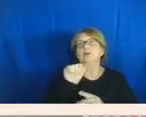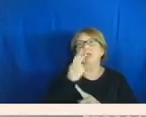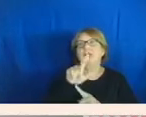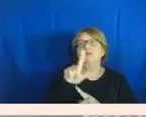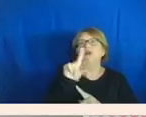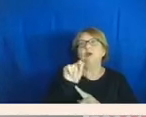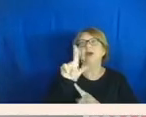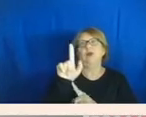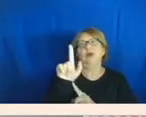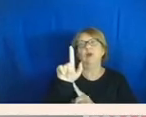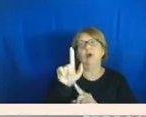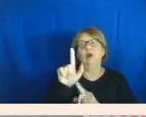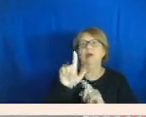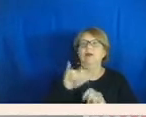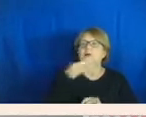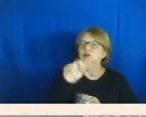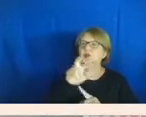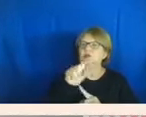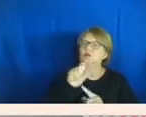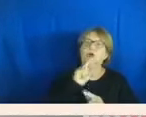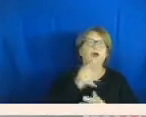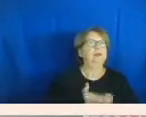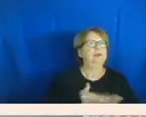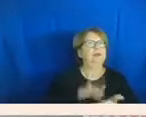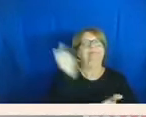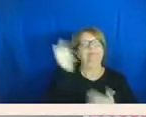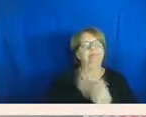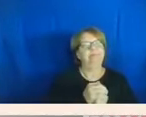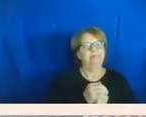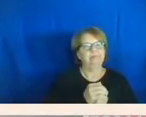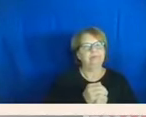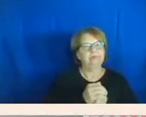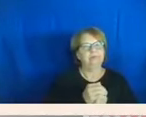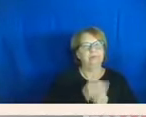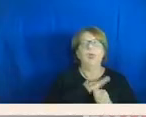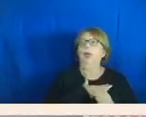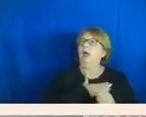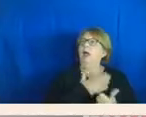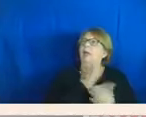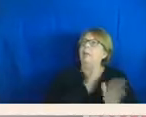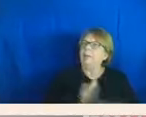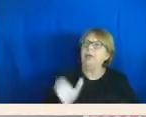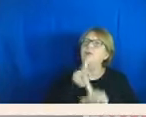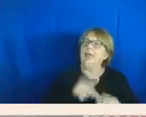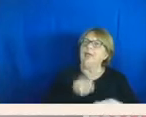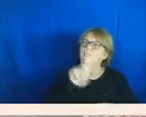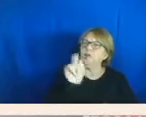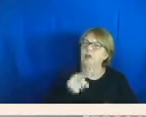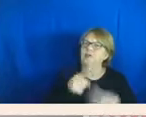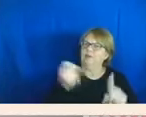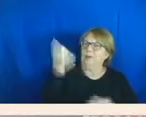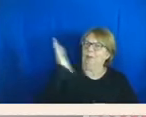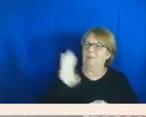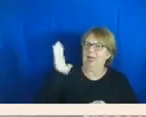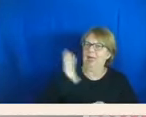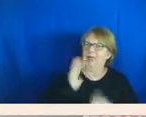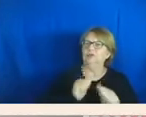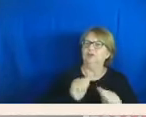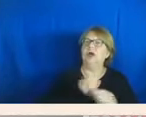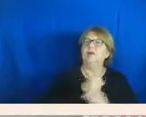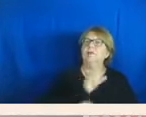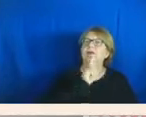really good news. Please take advantage of that. And be prepared to answer some questions that might be from the past. Try and make sure you have all your financial